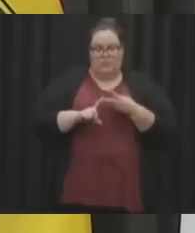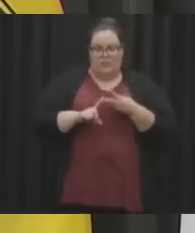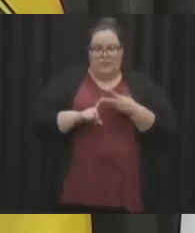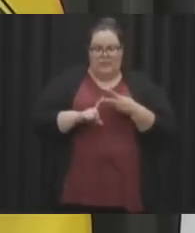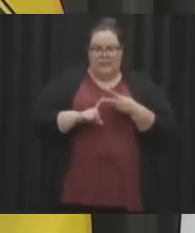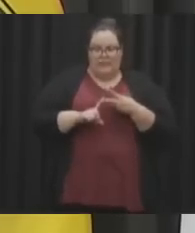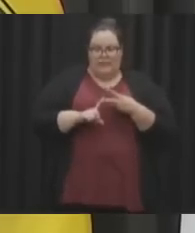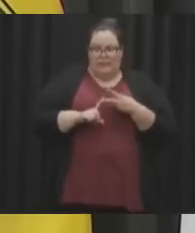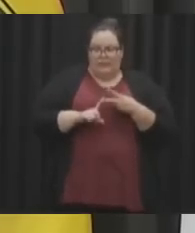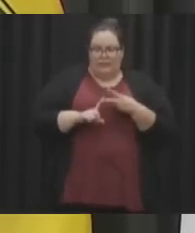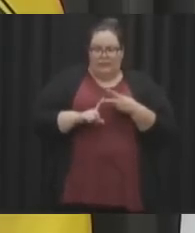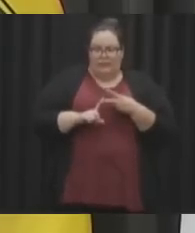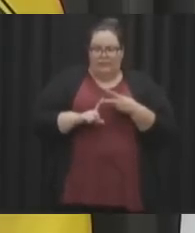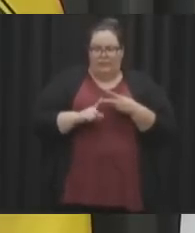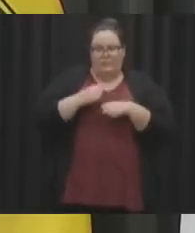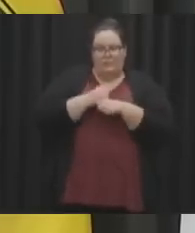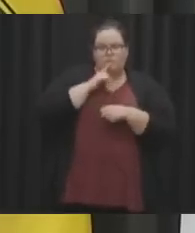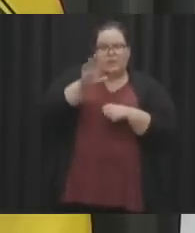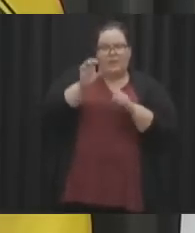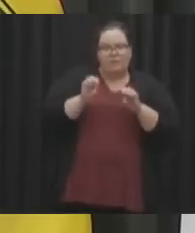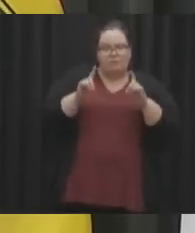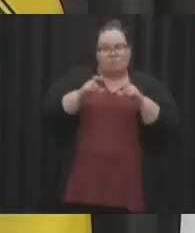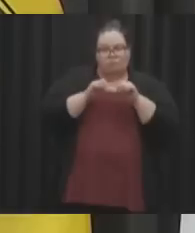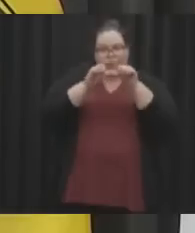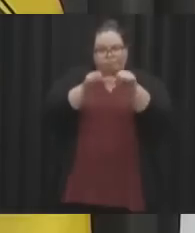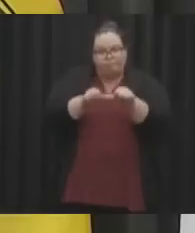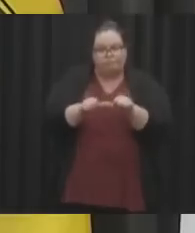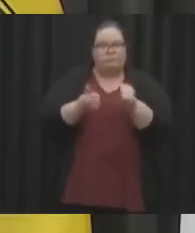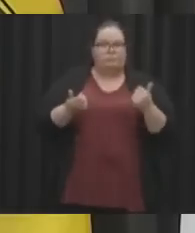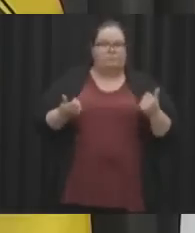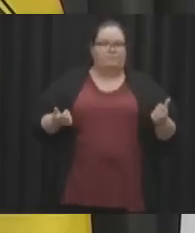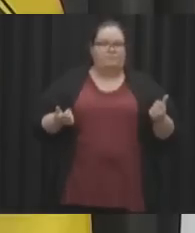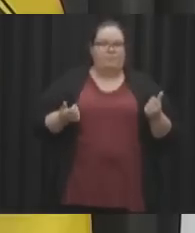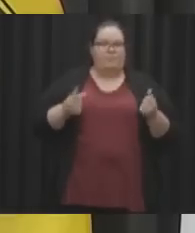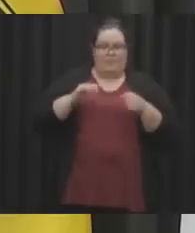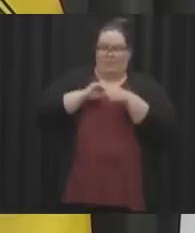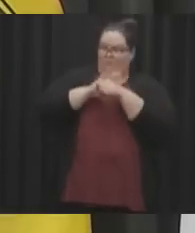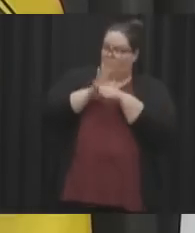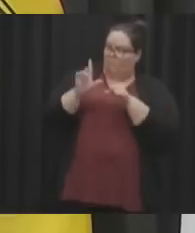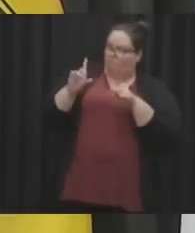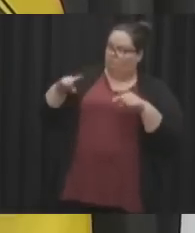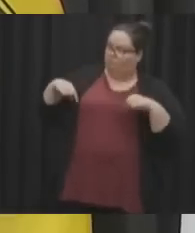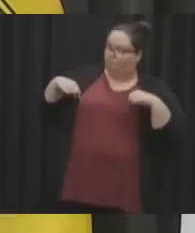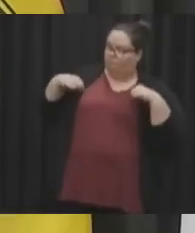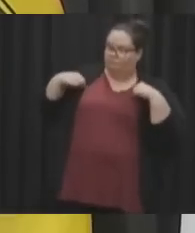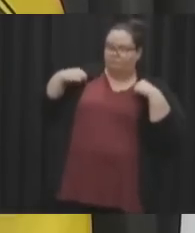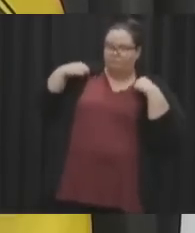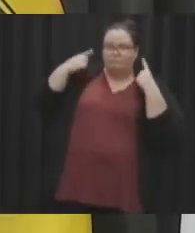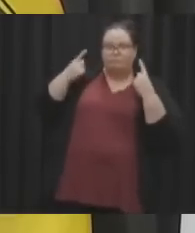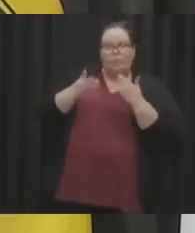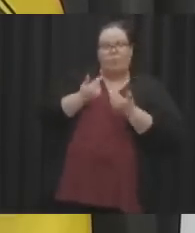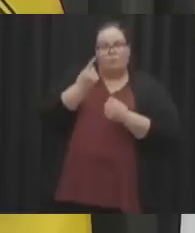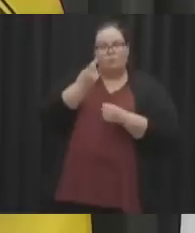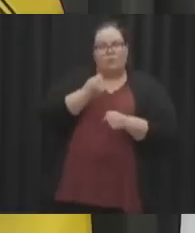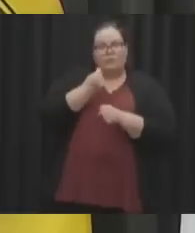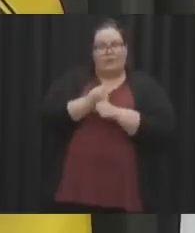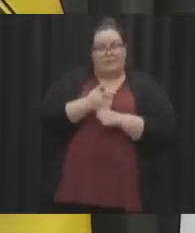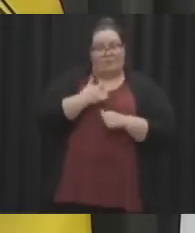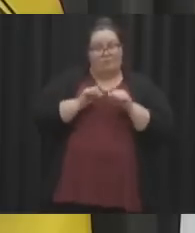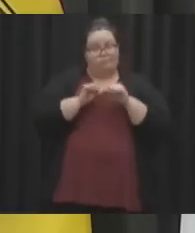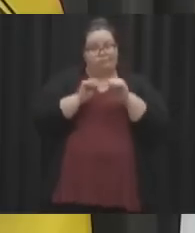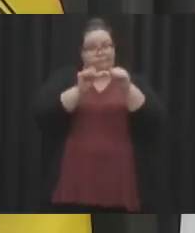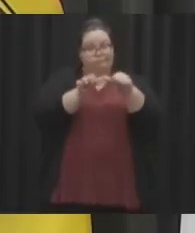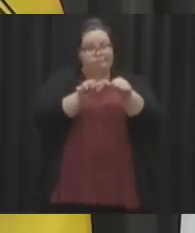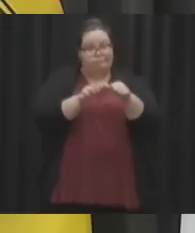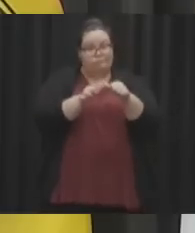staff and of the students. And so we're doing that. We've worked consistently with public safety to make sure our back-to-school plan meets public safety guidelines. And I'm